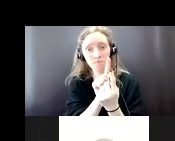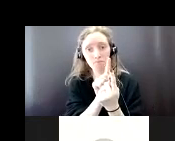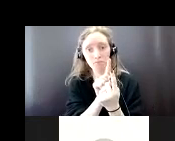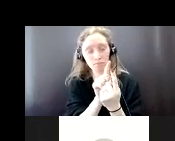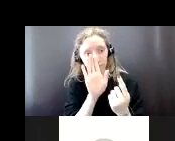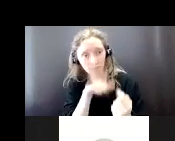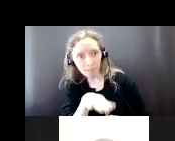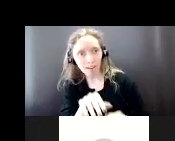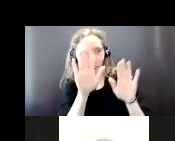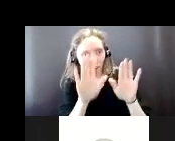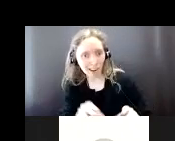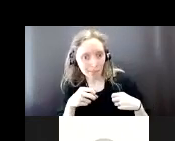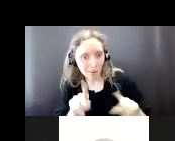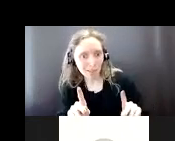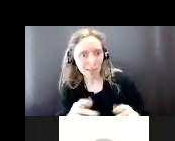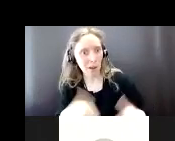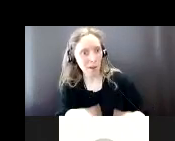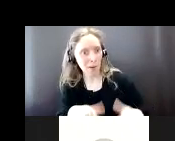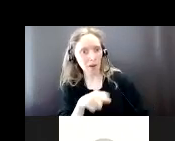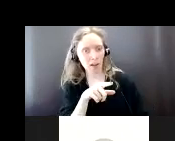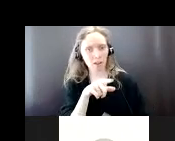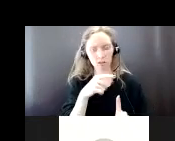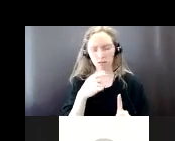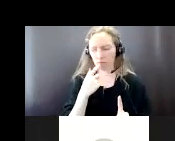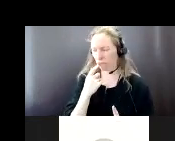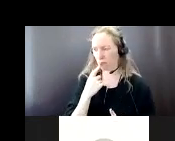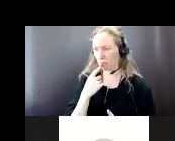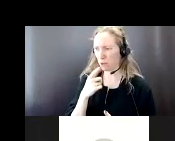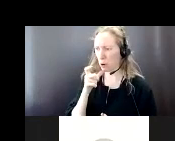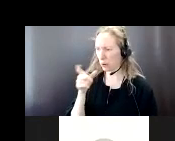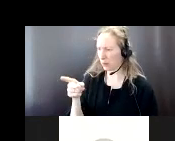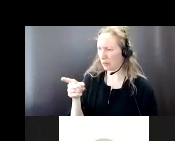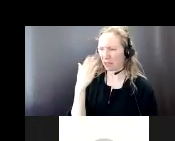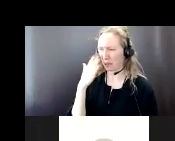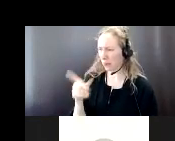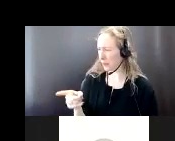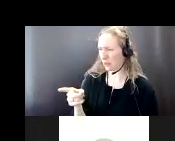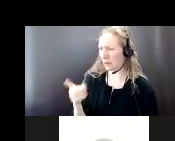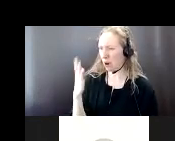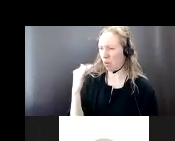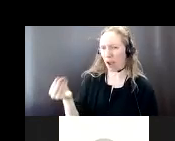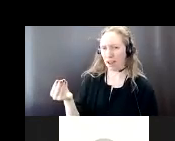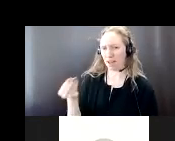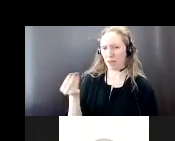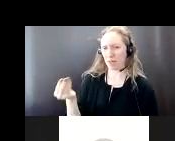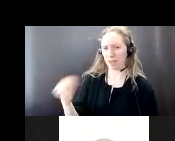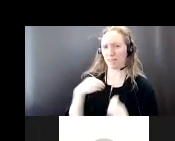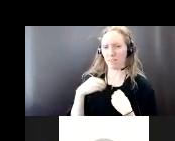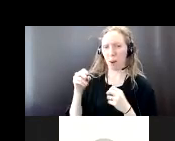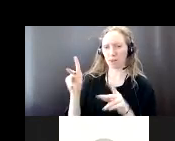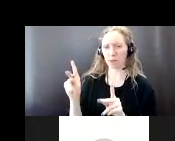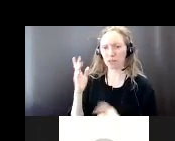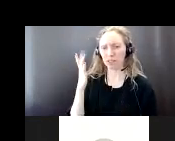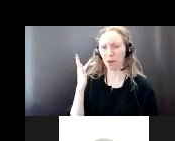You should be asking yourself this question. I don't know them. They don't know me. Why are they offering me this opportunity? How